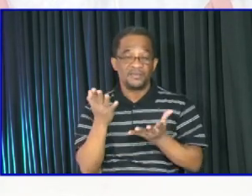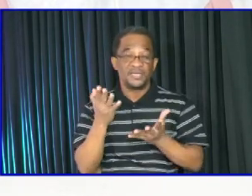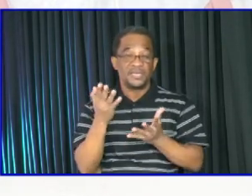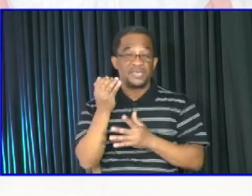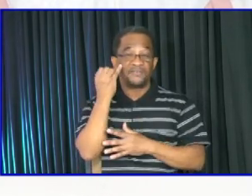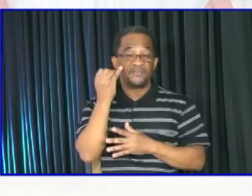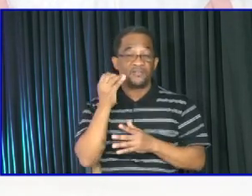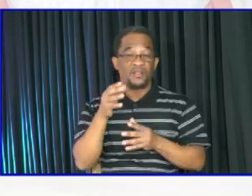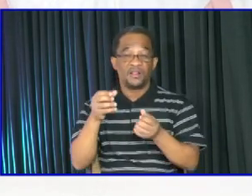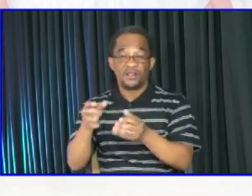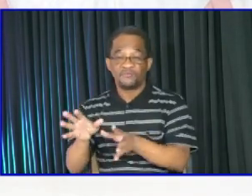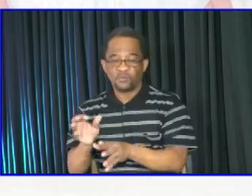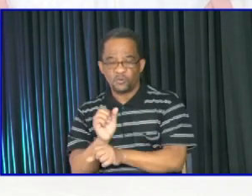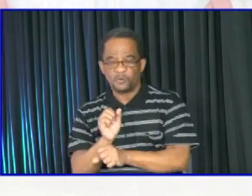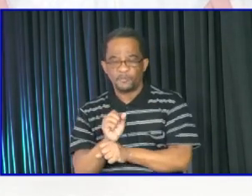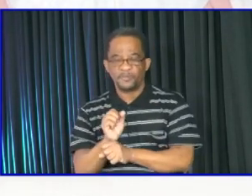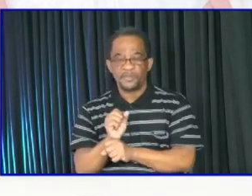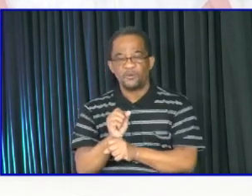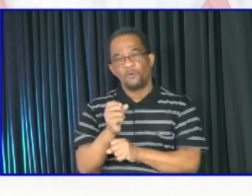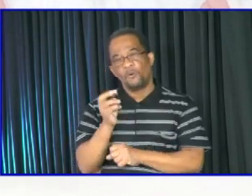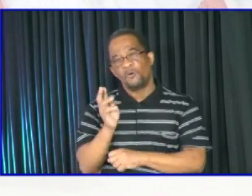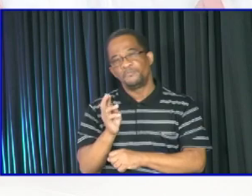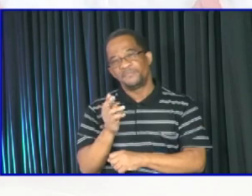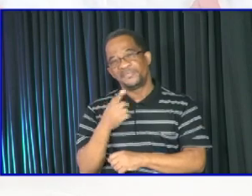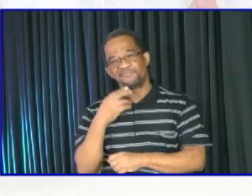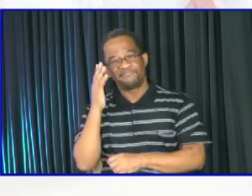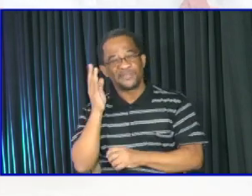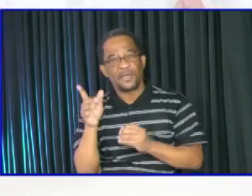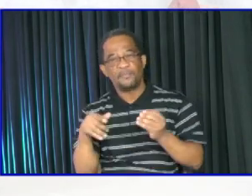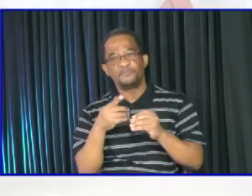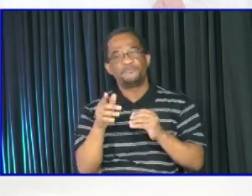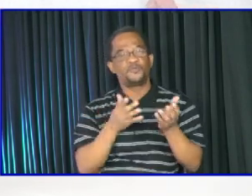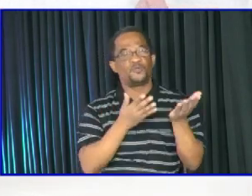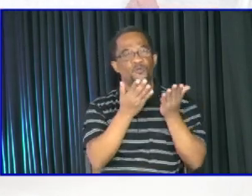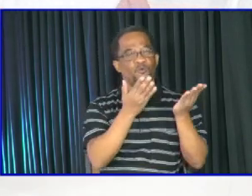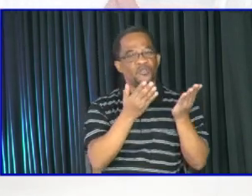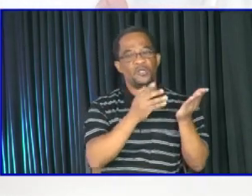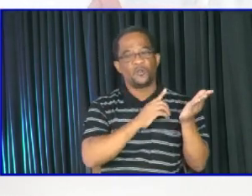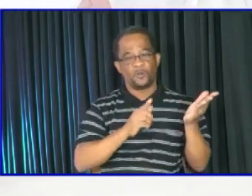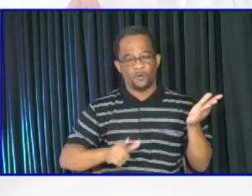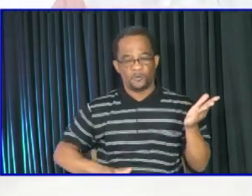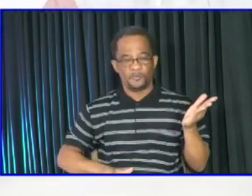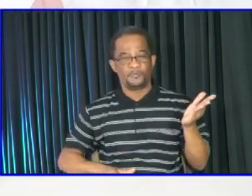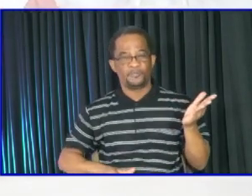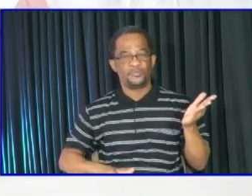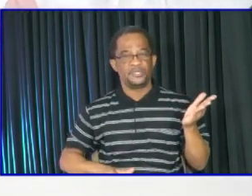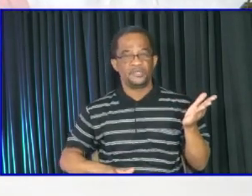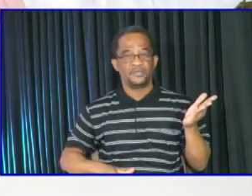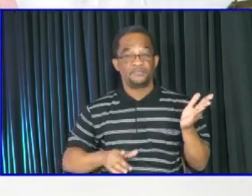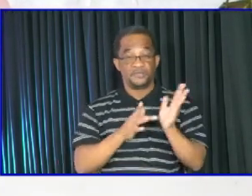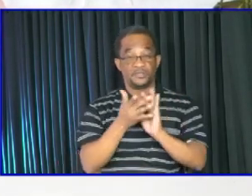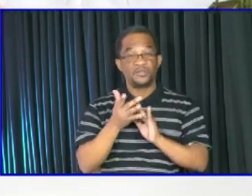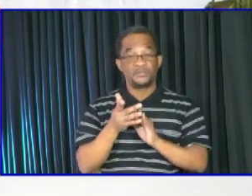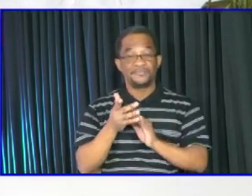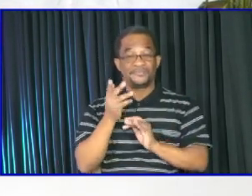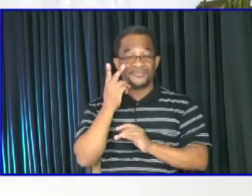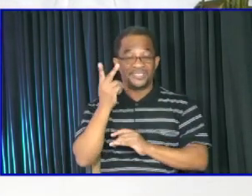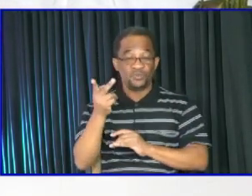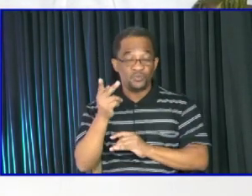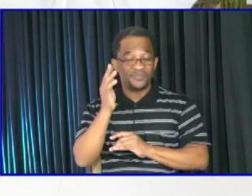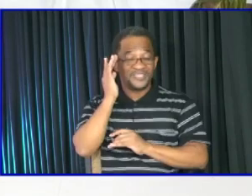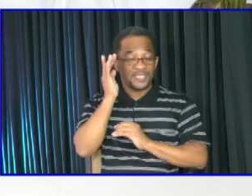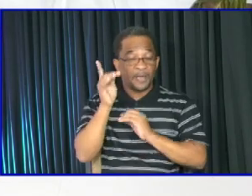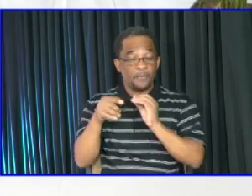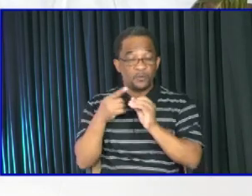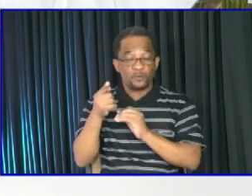leave the work and serve the Lord as you keep the Sabbath day holy. Jesus saw you in your position.